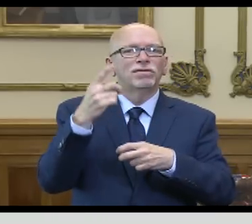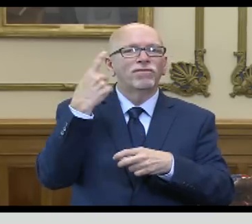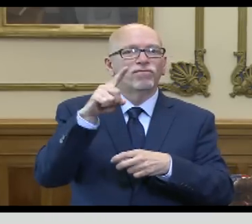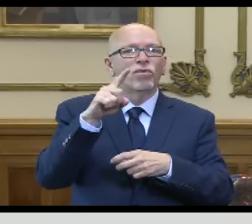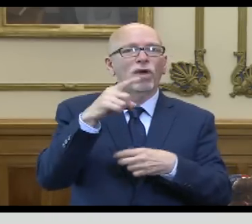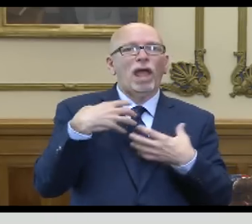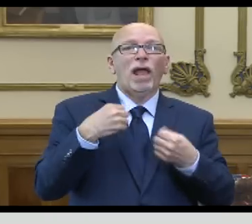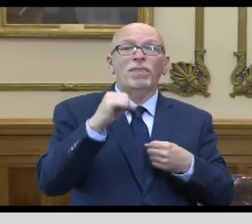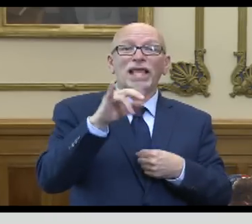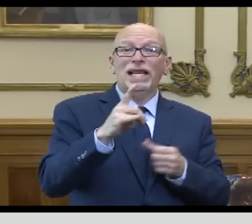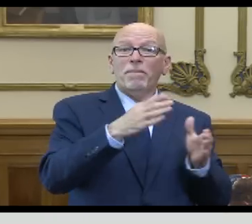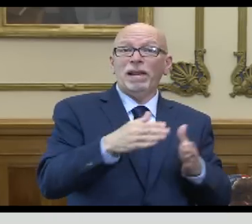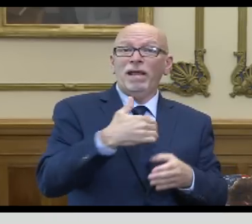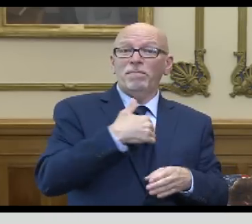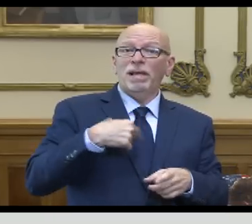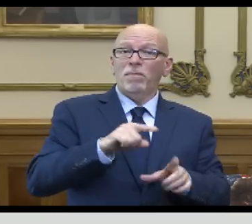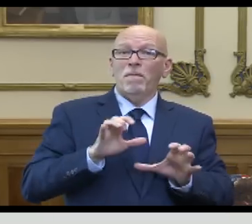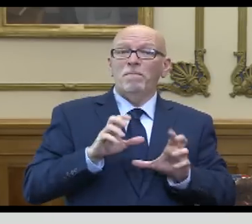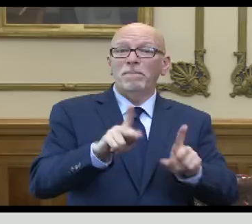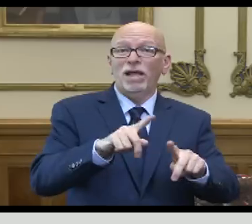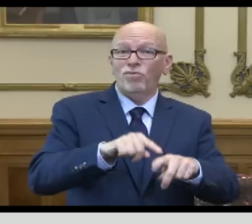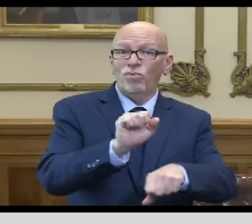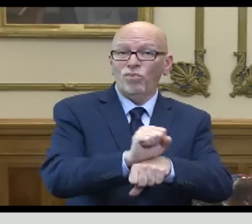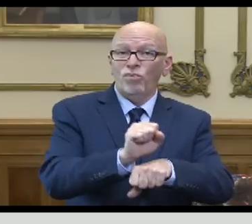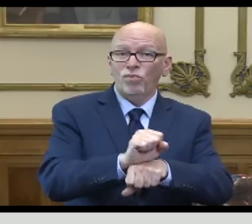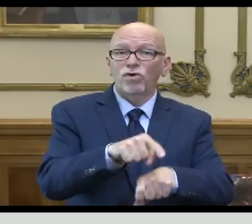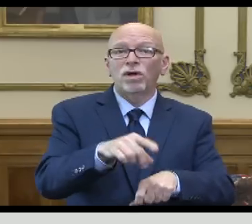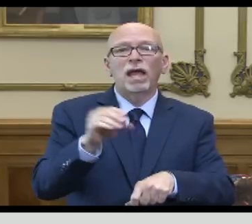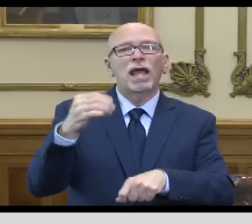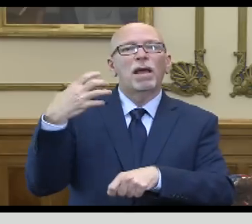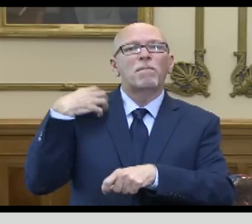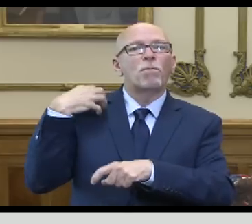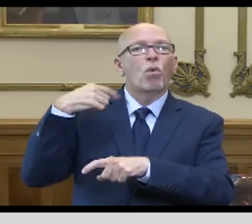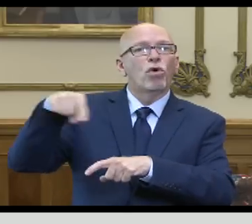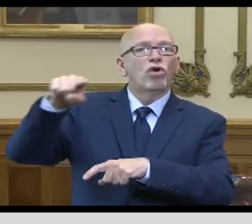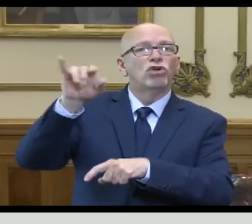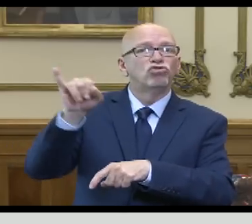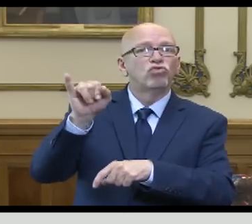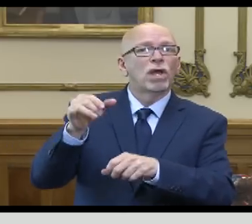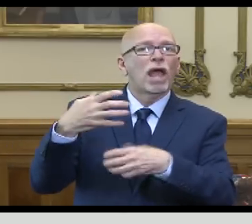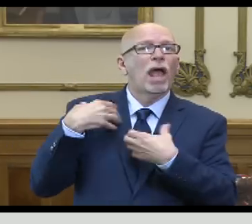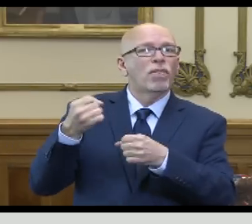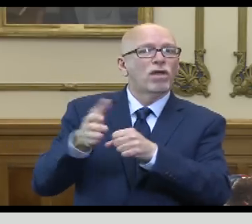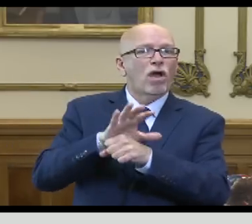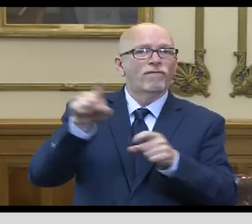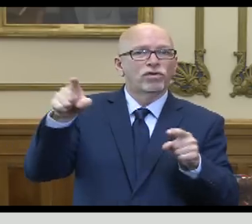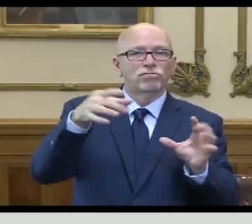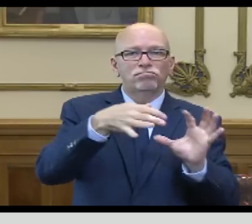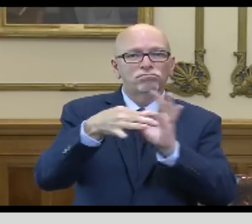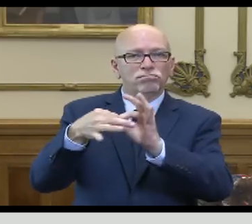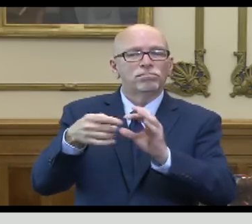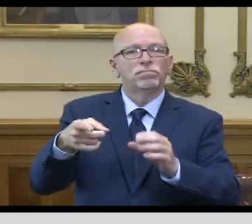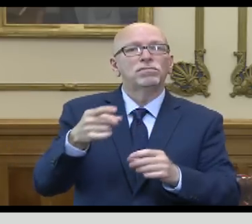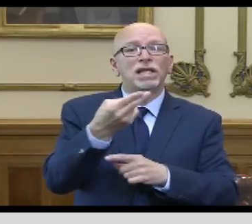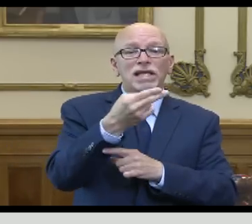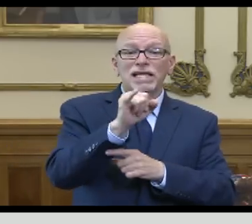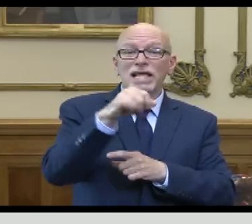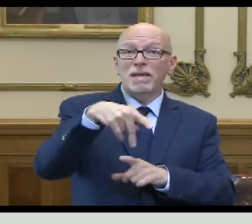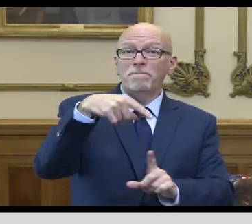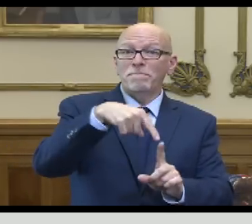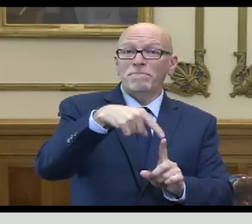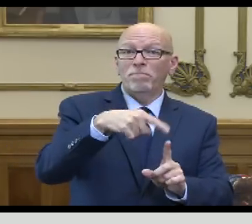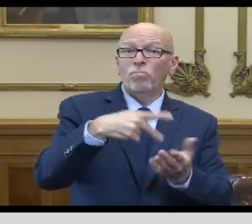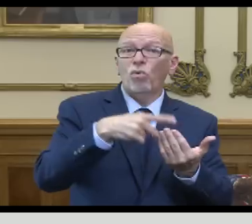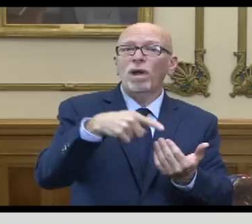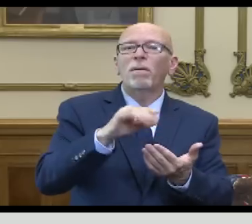Plan members as they return to the workforce and to employer insurance or other health coverage. The Healthy Indiana Plan, or HIP, is our